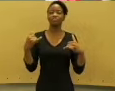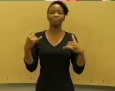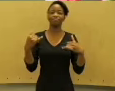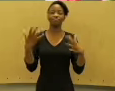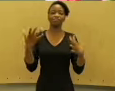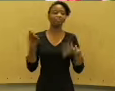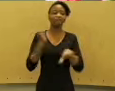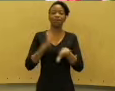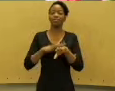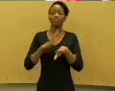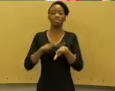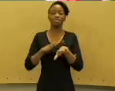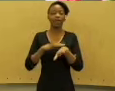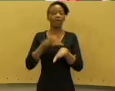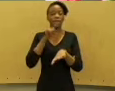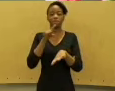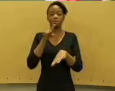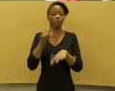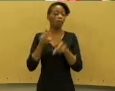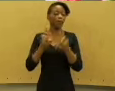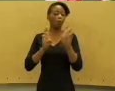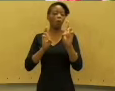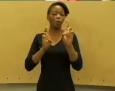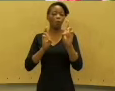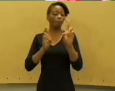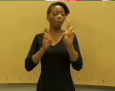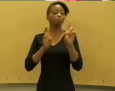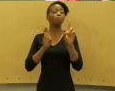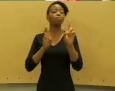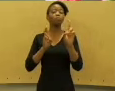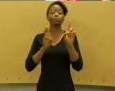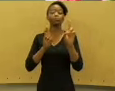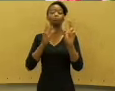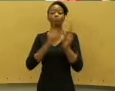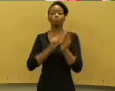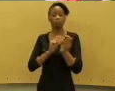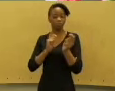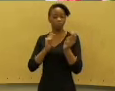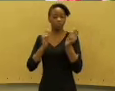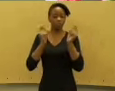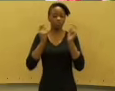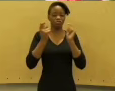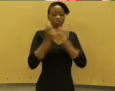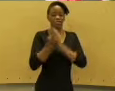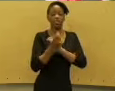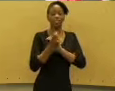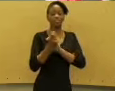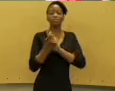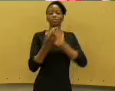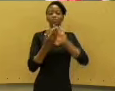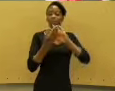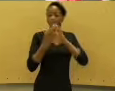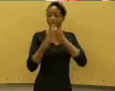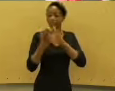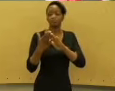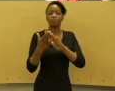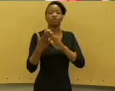you hope could have fundamentally shifted around how society engages with